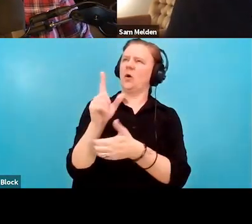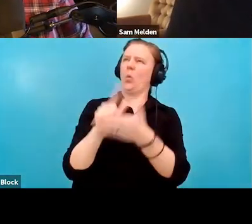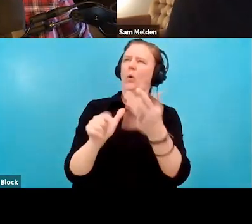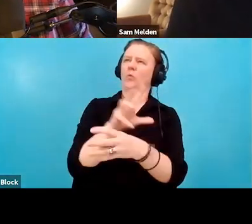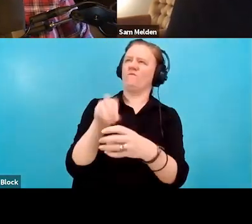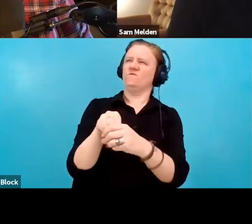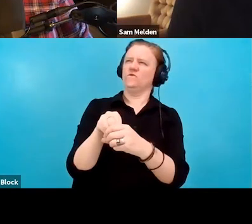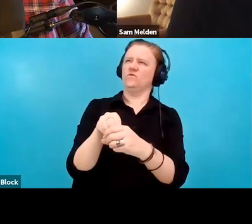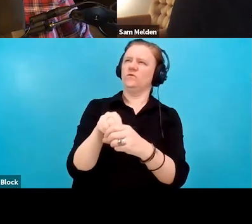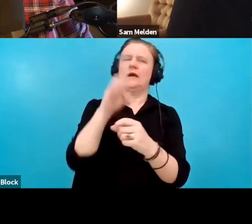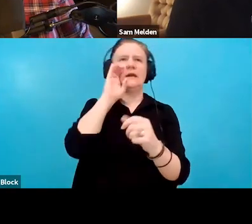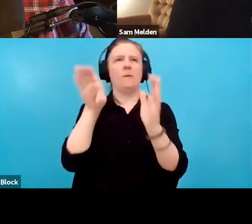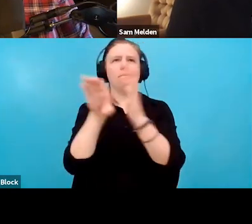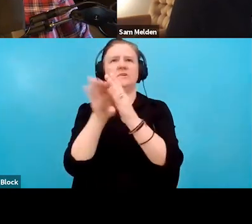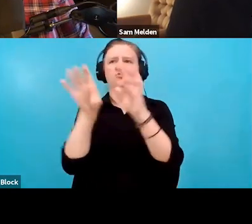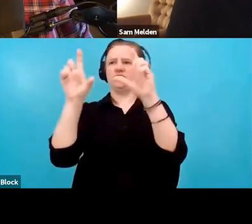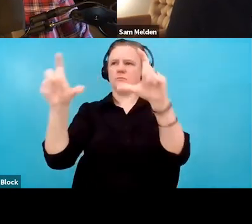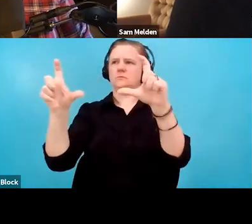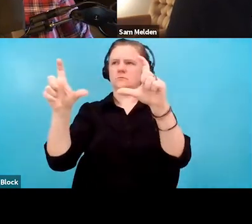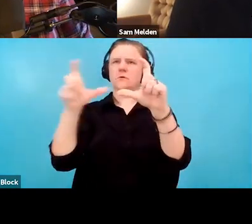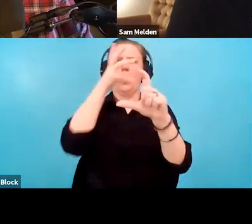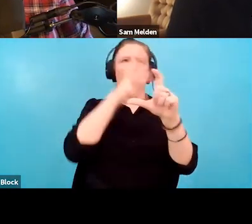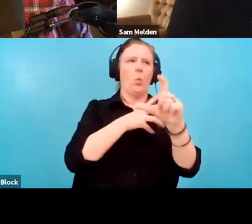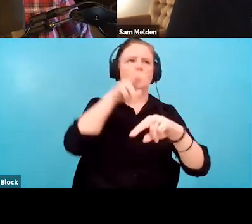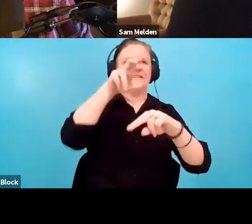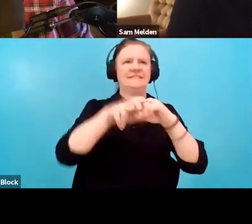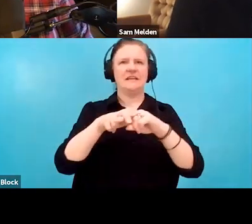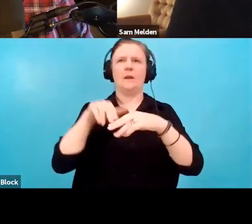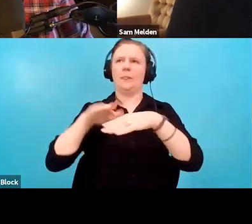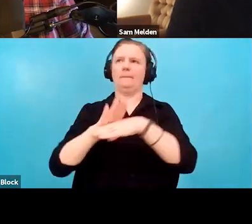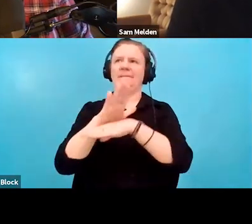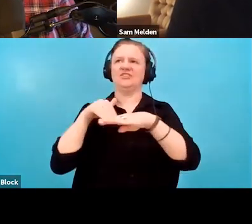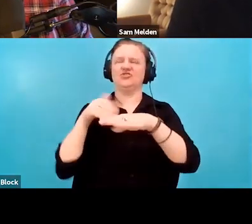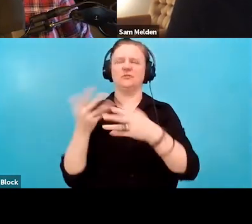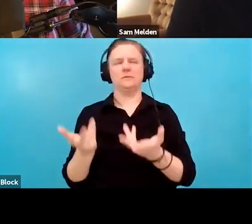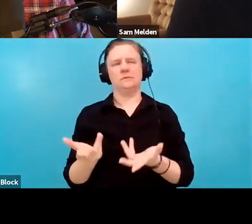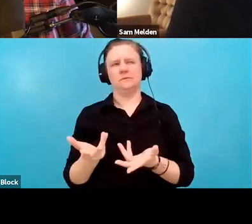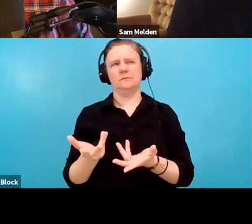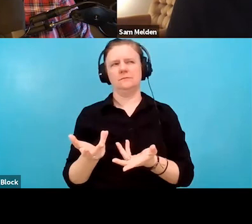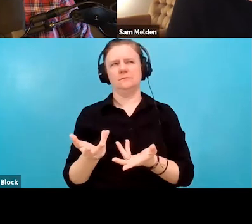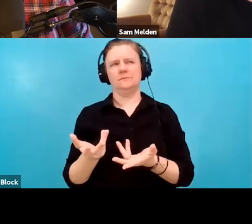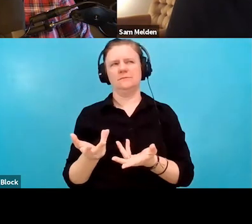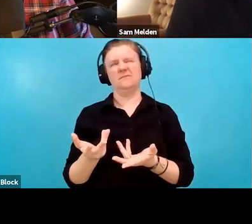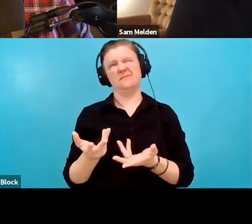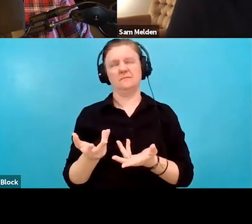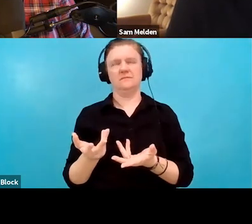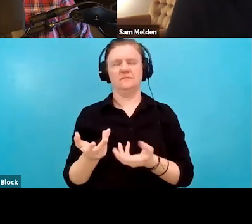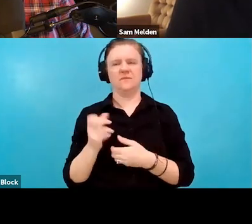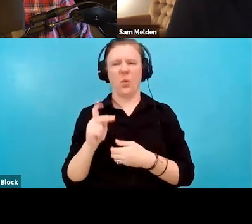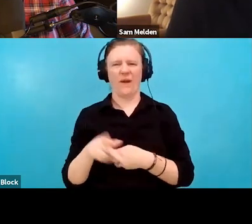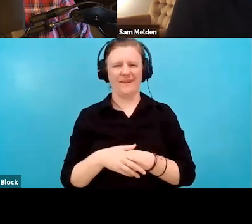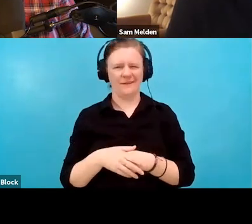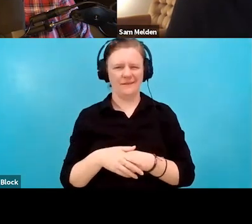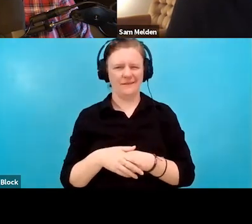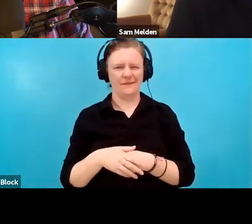say simply, you know, woman sitting at the beach, that might be okay. You